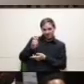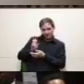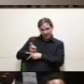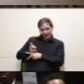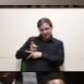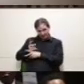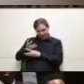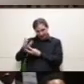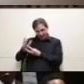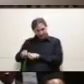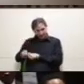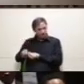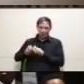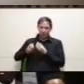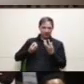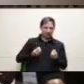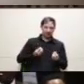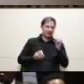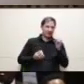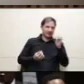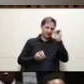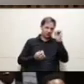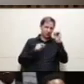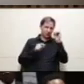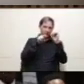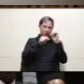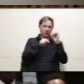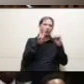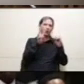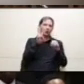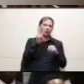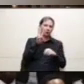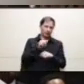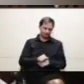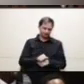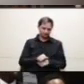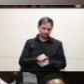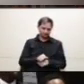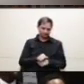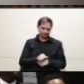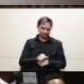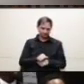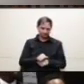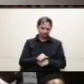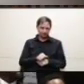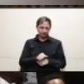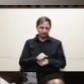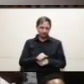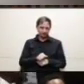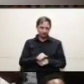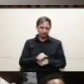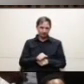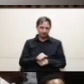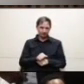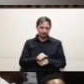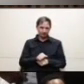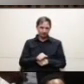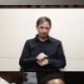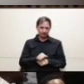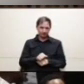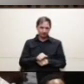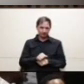the ratio is at 0.42. Honorable Chair, we have remedial action to capacitate or to